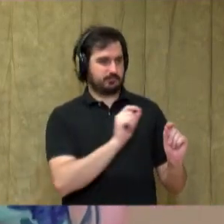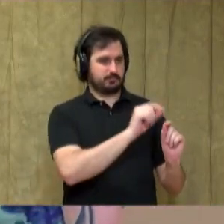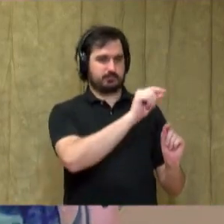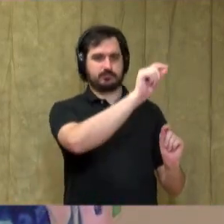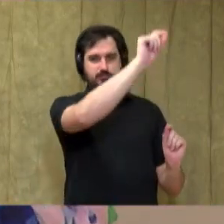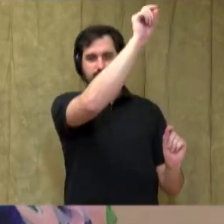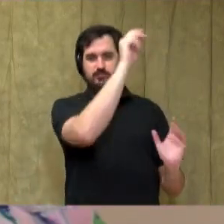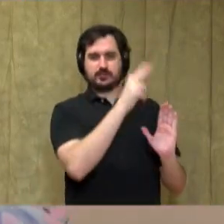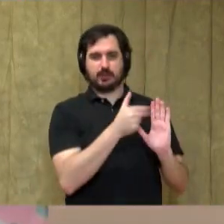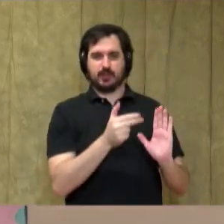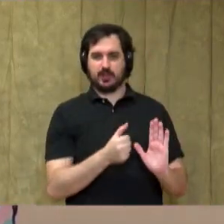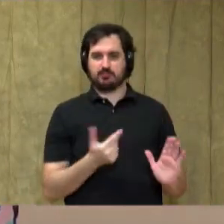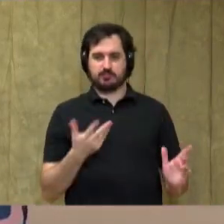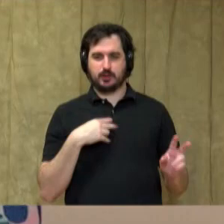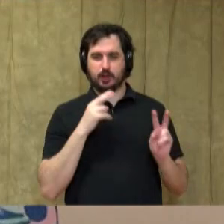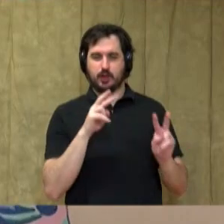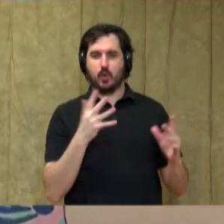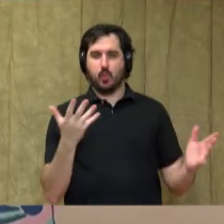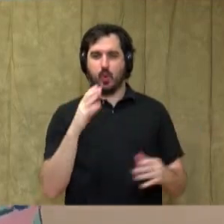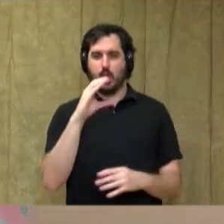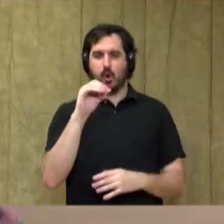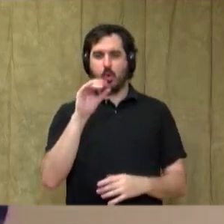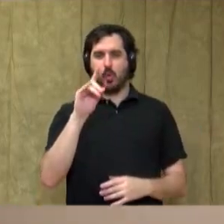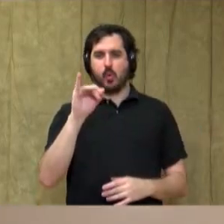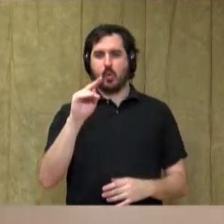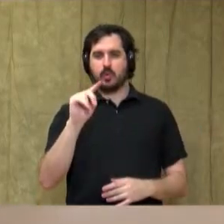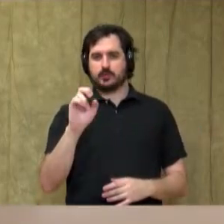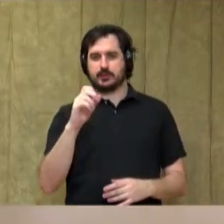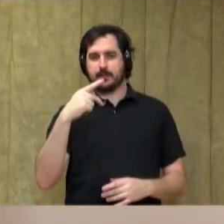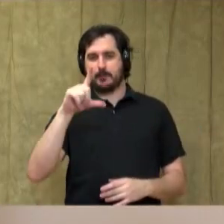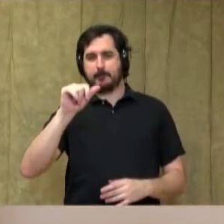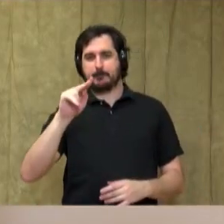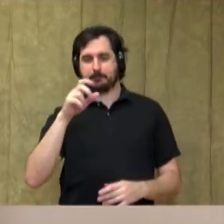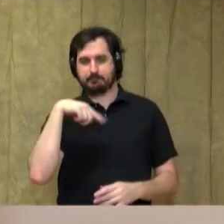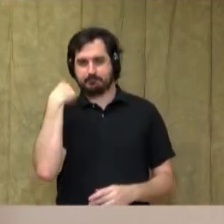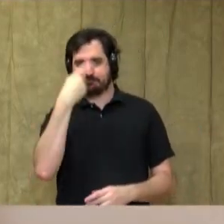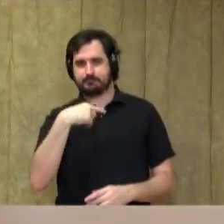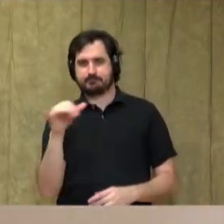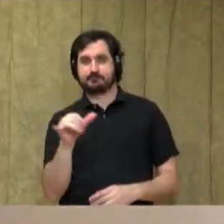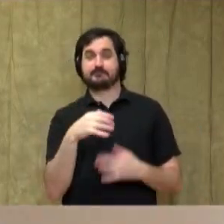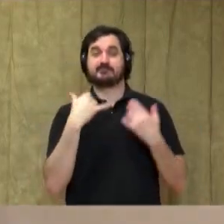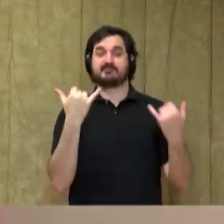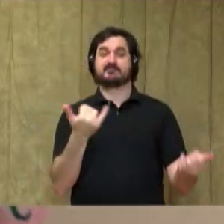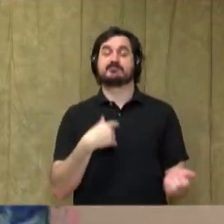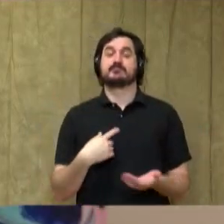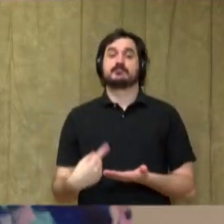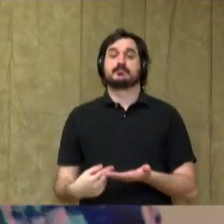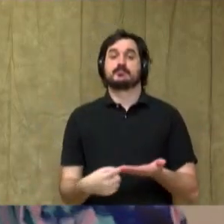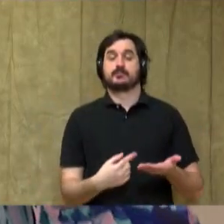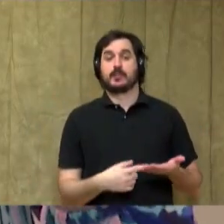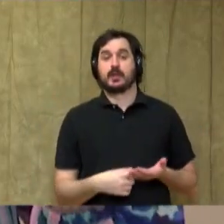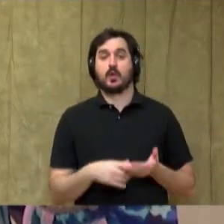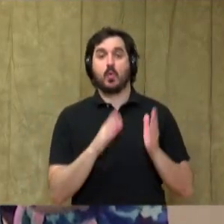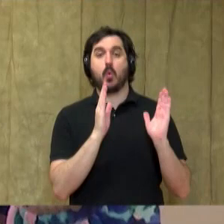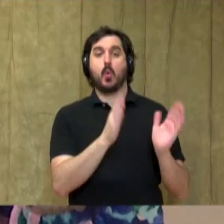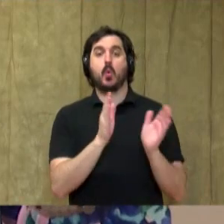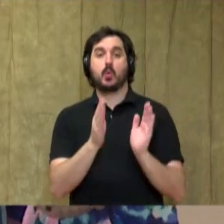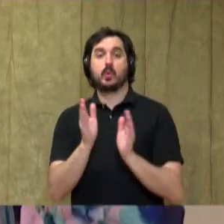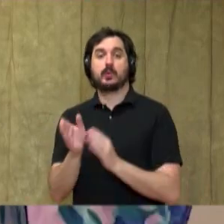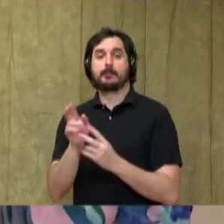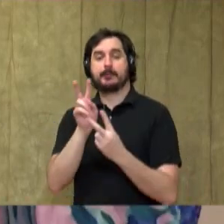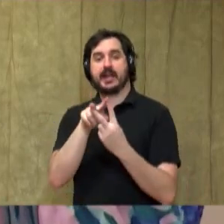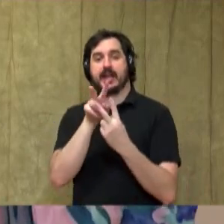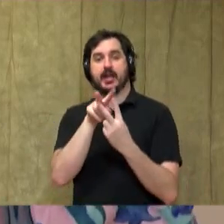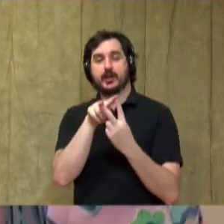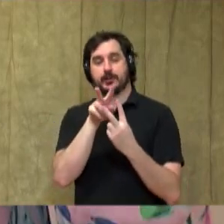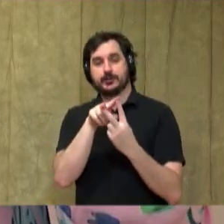like, okay? All right, so now let's talk about ordered pairs. I kind of talked a little bit about that earlier, talking about